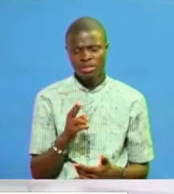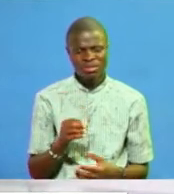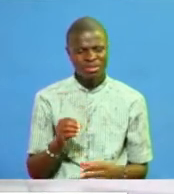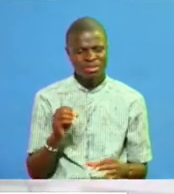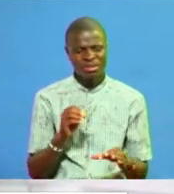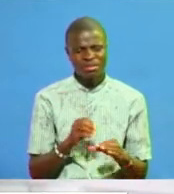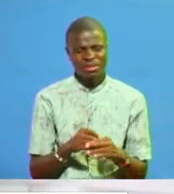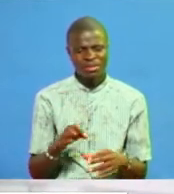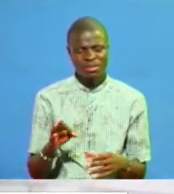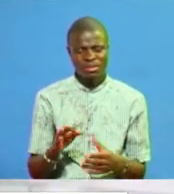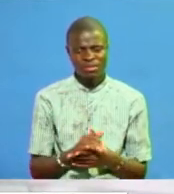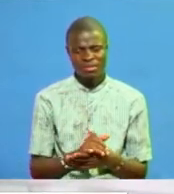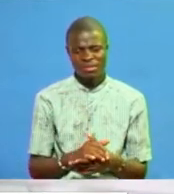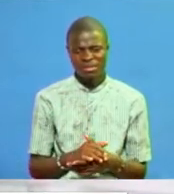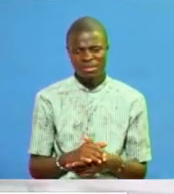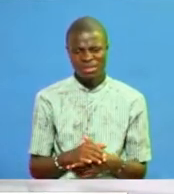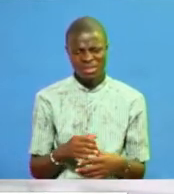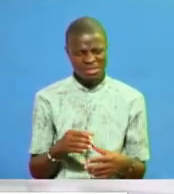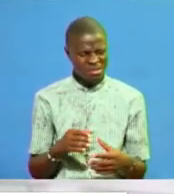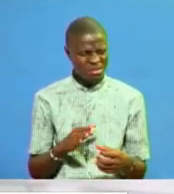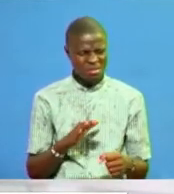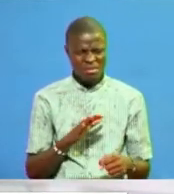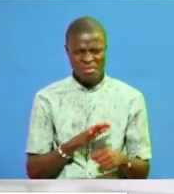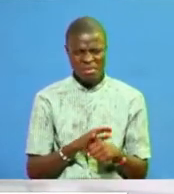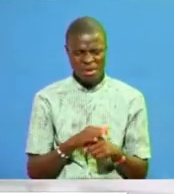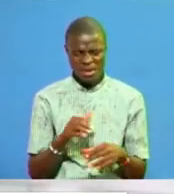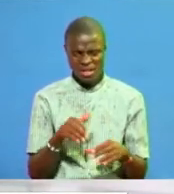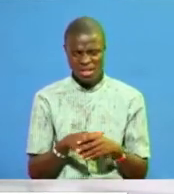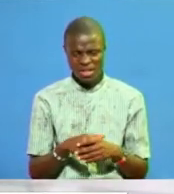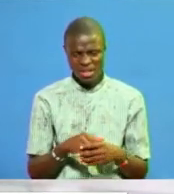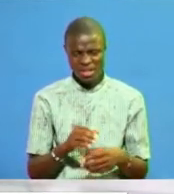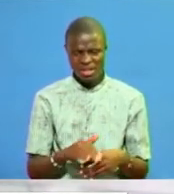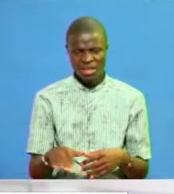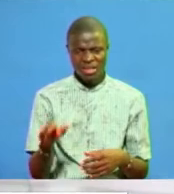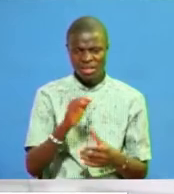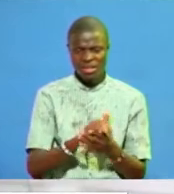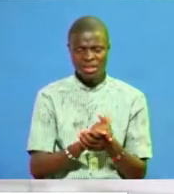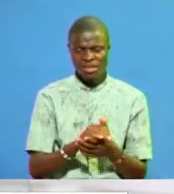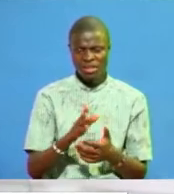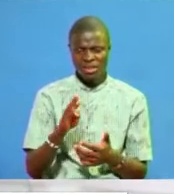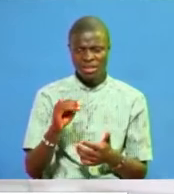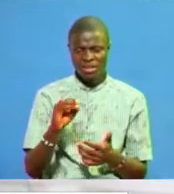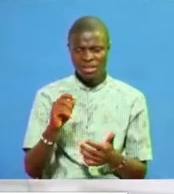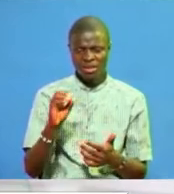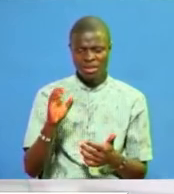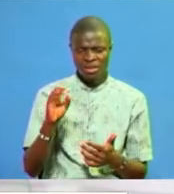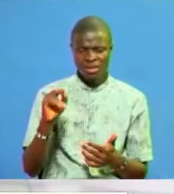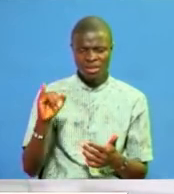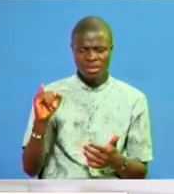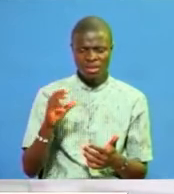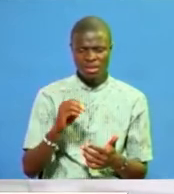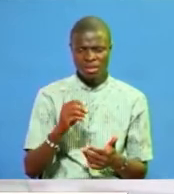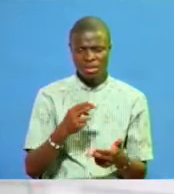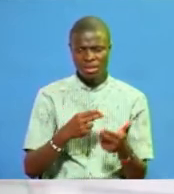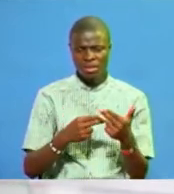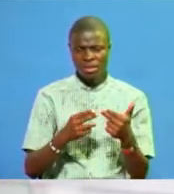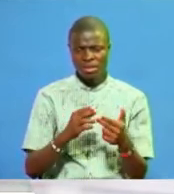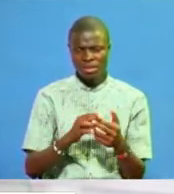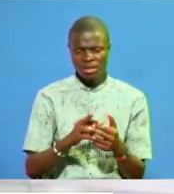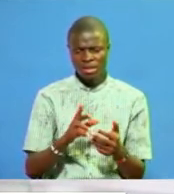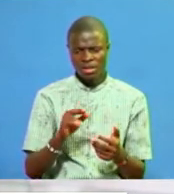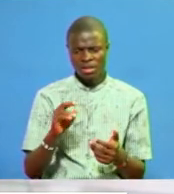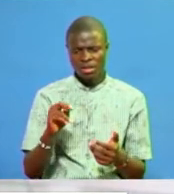beg your pardon, especially among the youth. So are Bitcoins a good way to invest money and get returns?